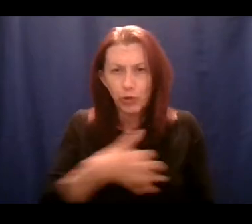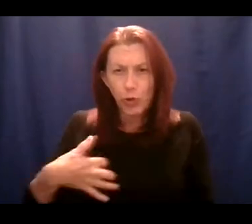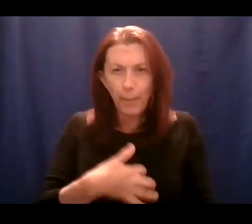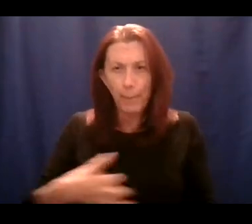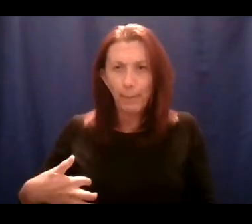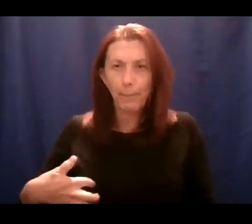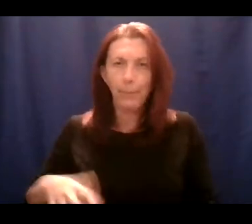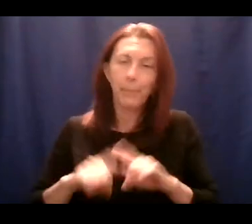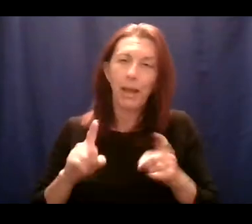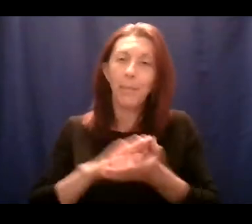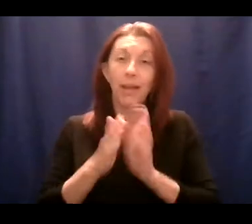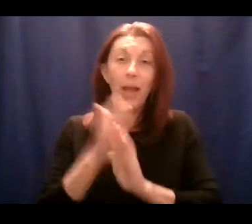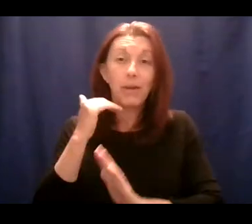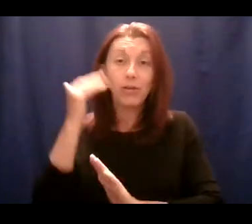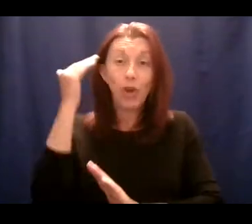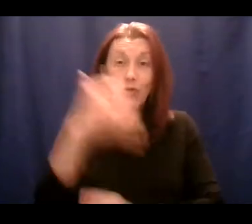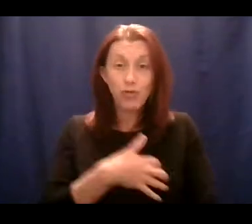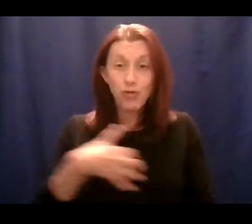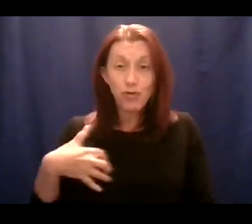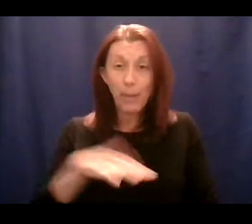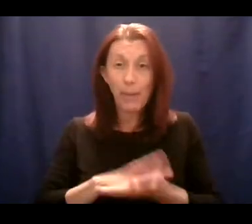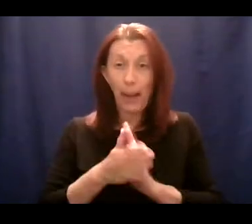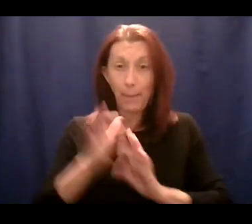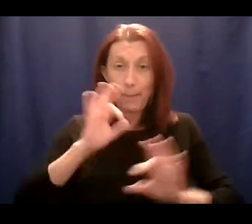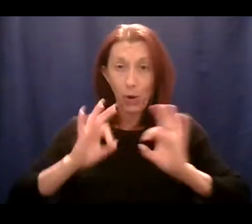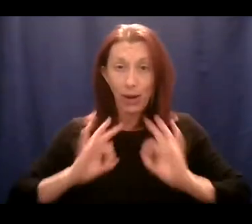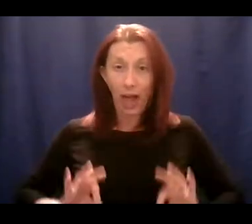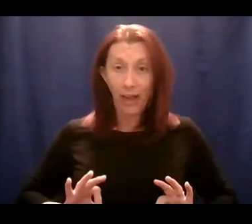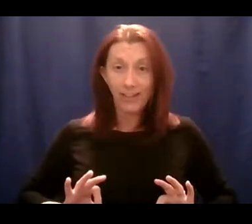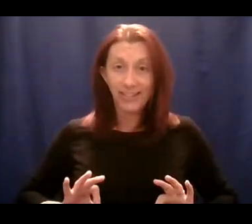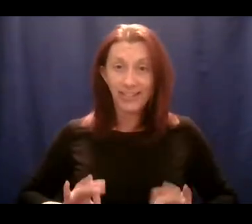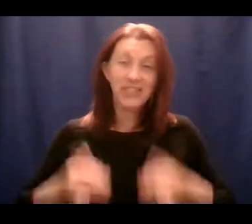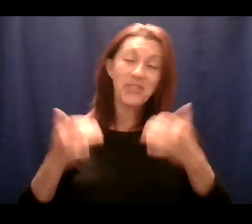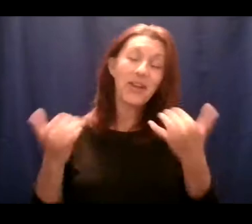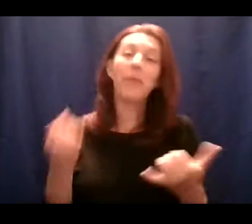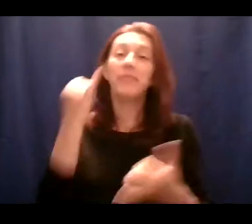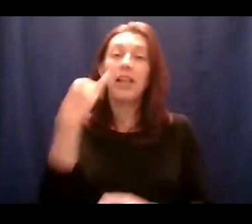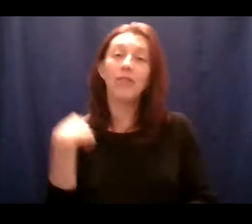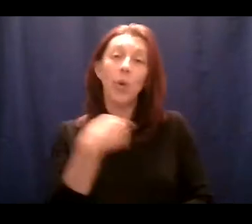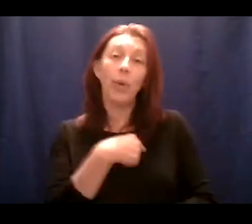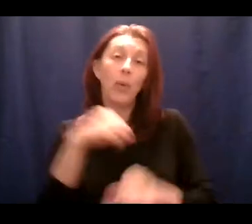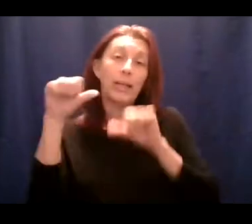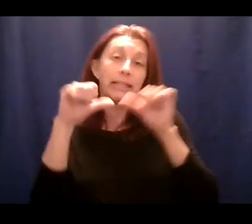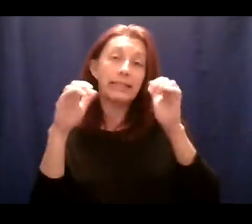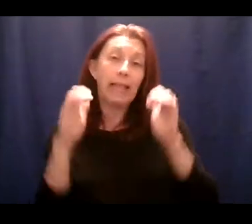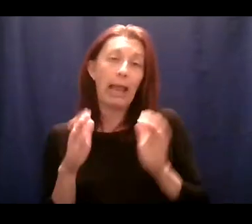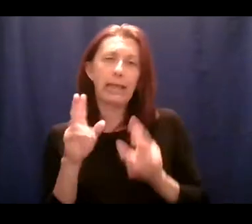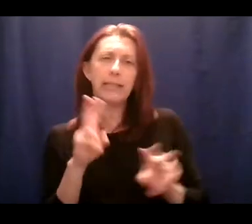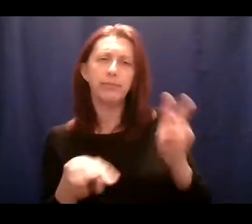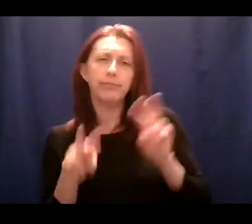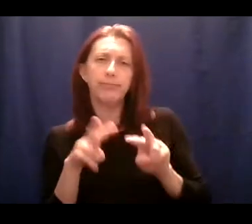fun. Now this shark, if we were a scientist exploring this shark and we wanted to know what it